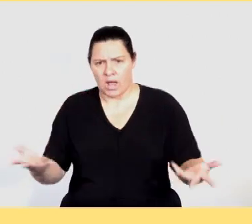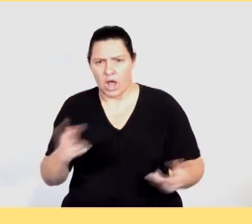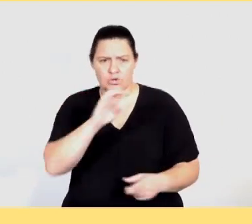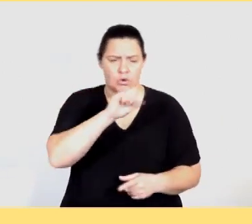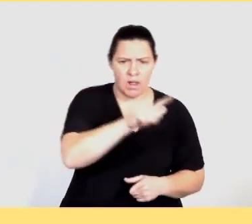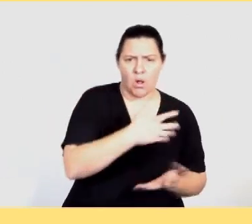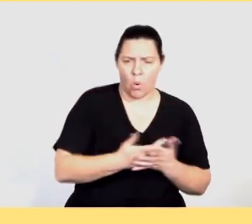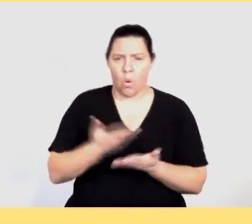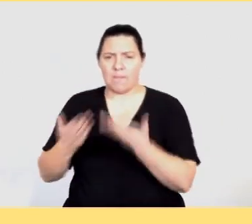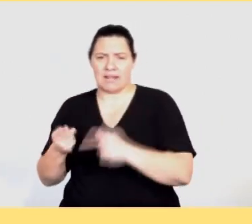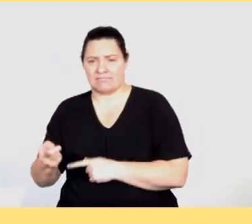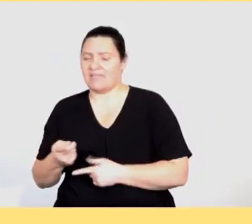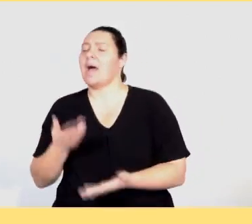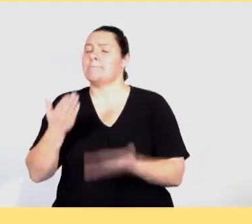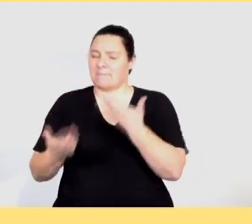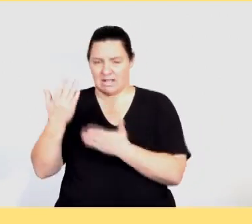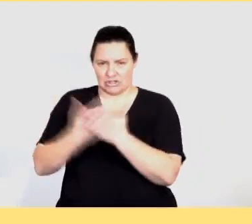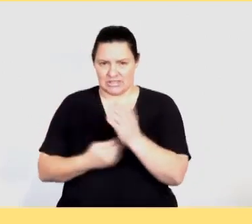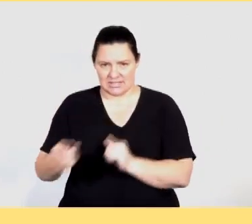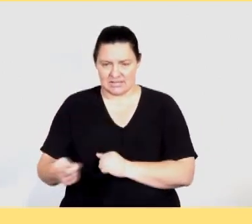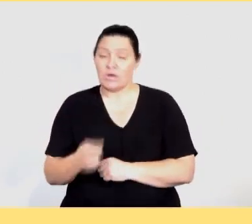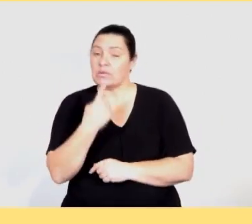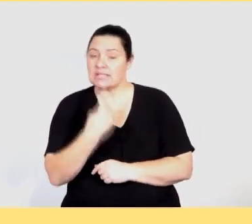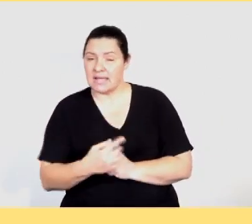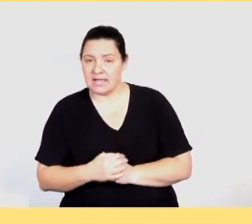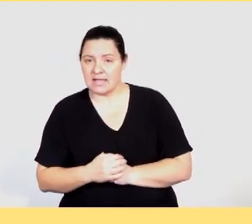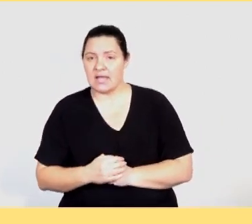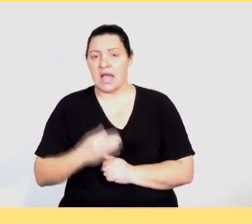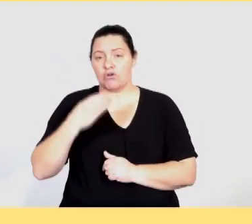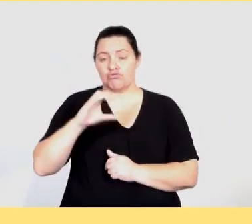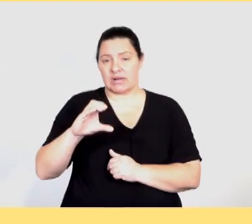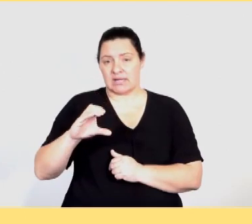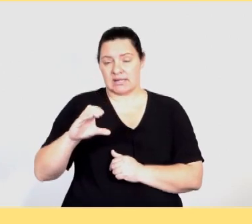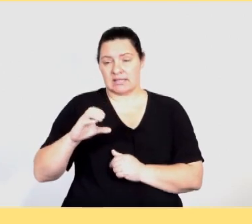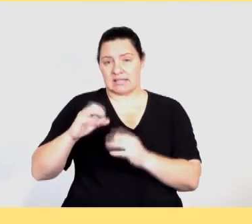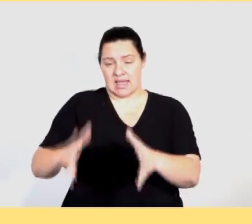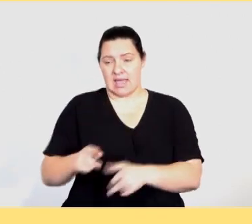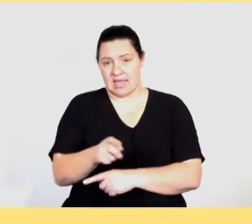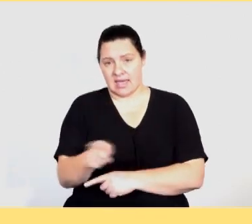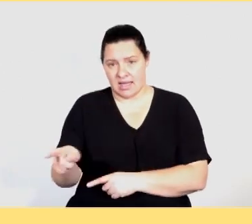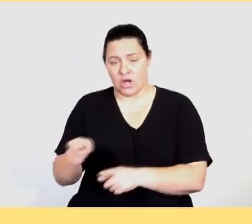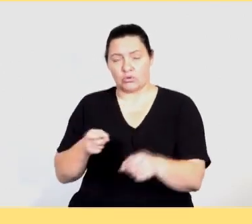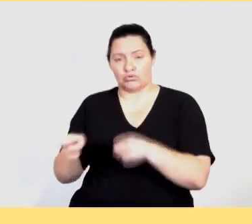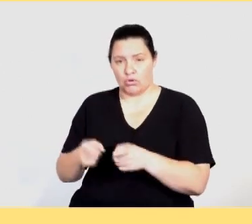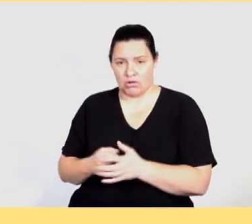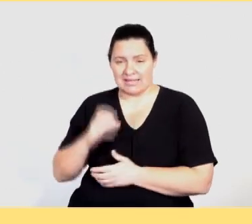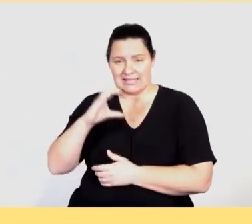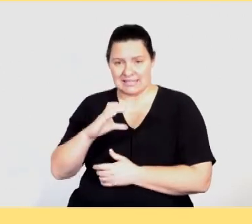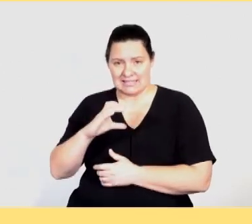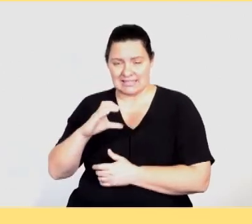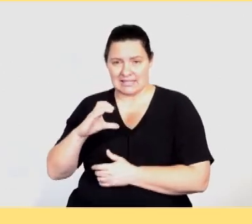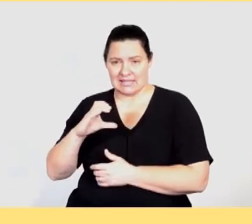goes? Nominal accounts or balance sheet? It is a balance sheet. So I'm going to come here and say creditors